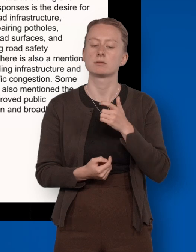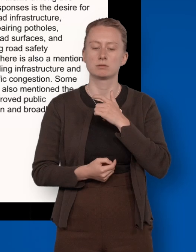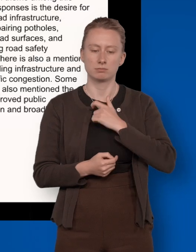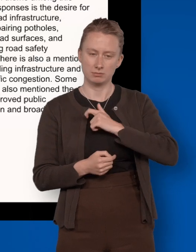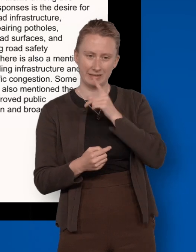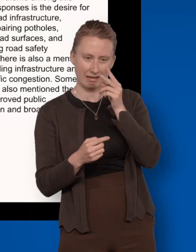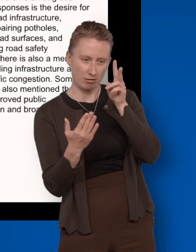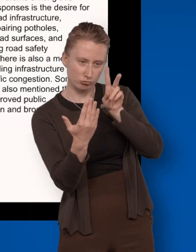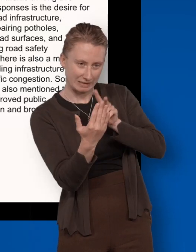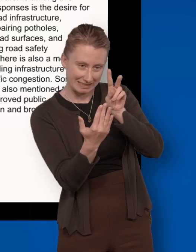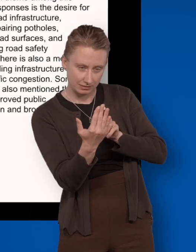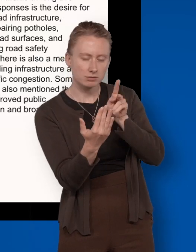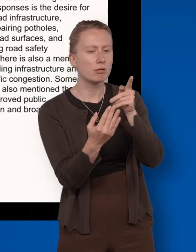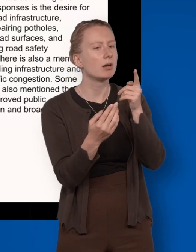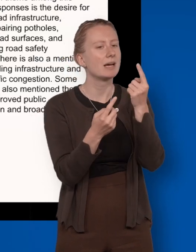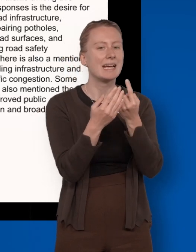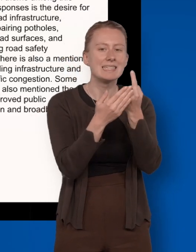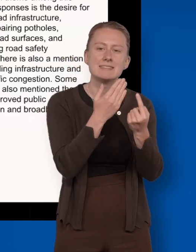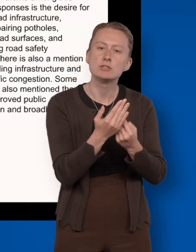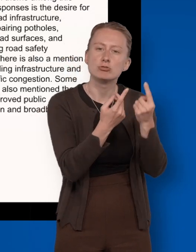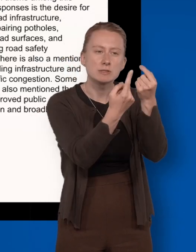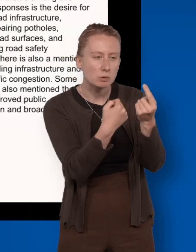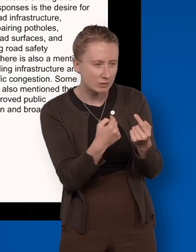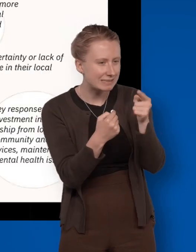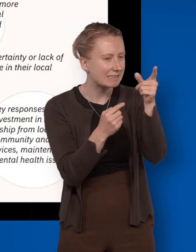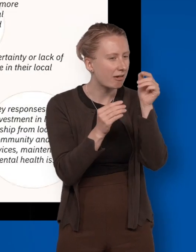look through the individual responses, and then adjust accordingly.